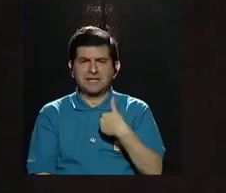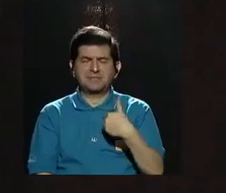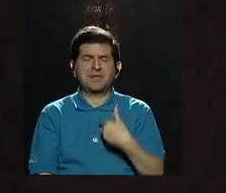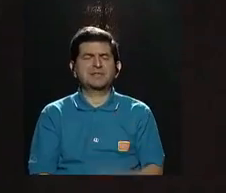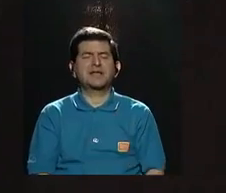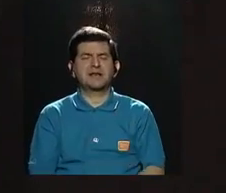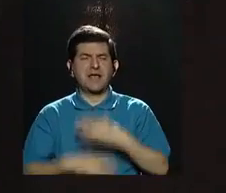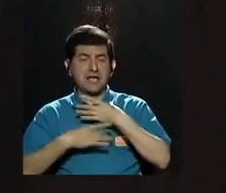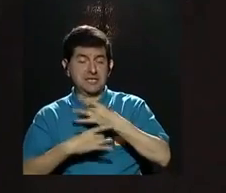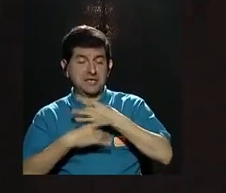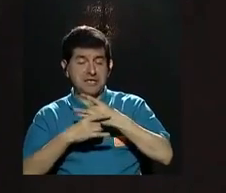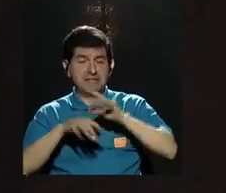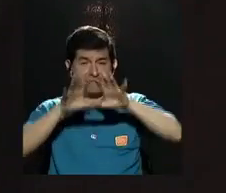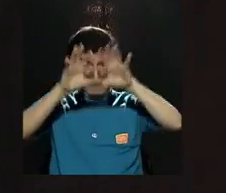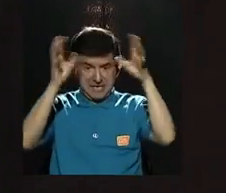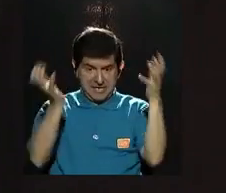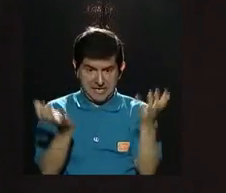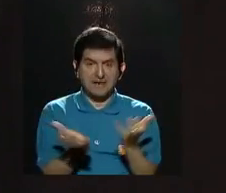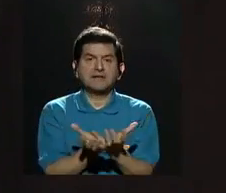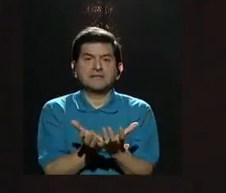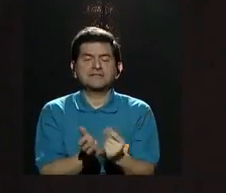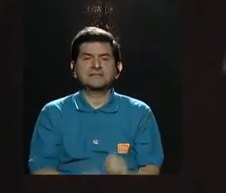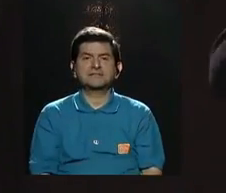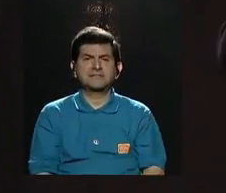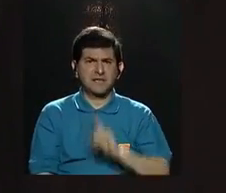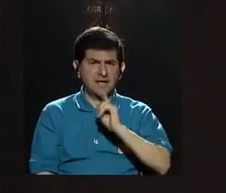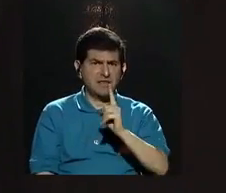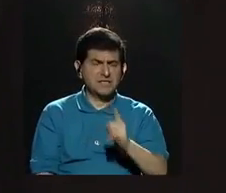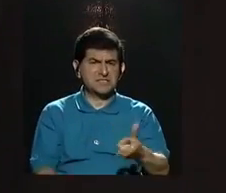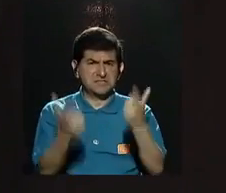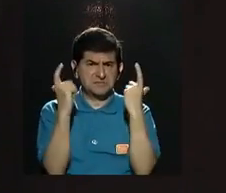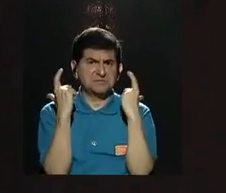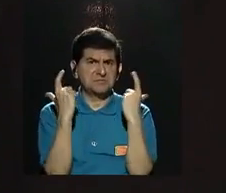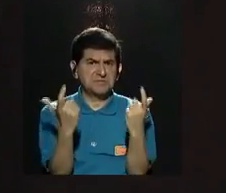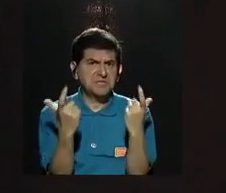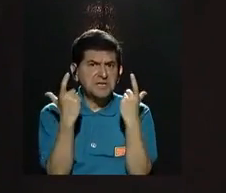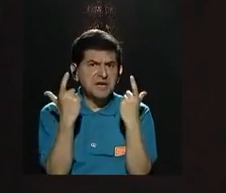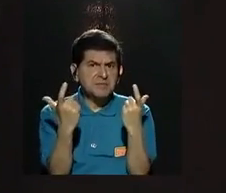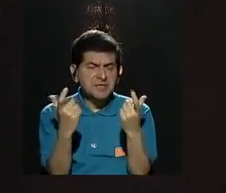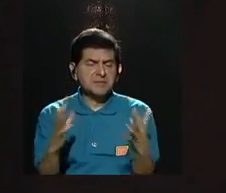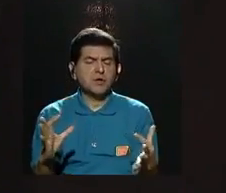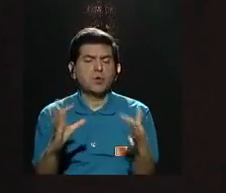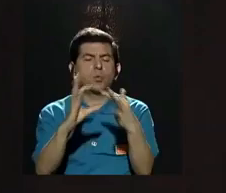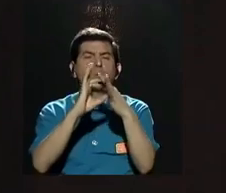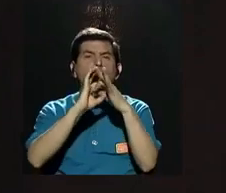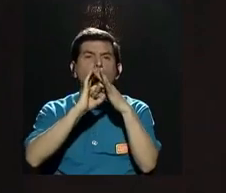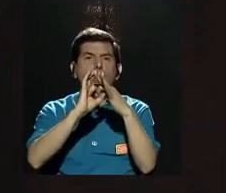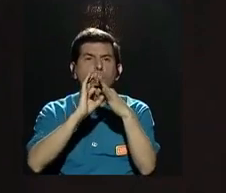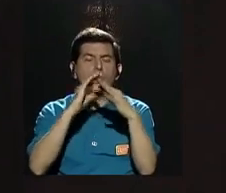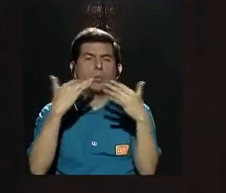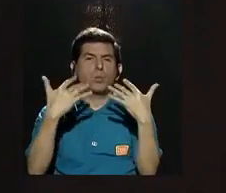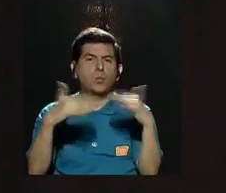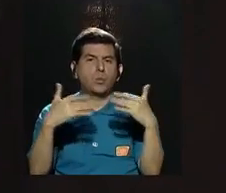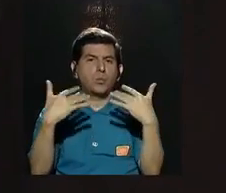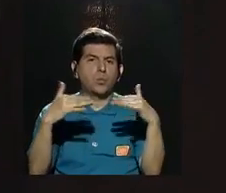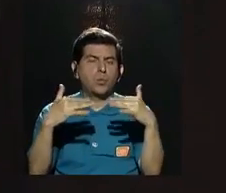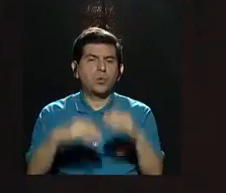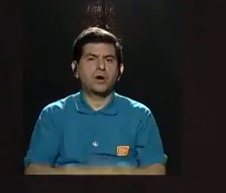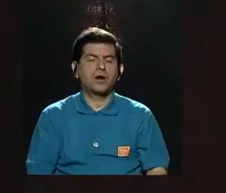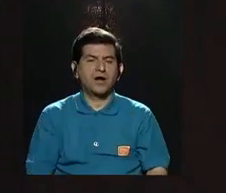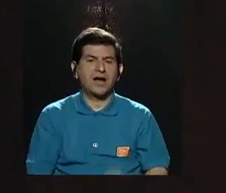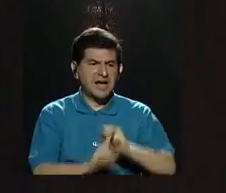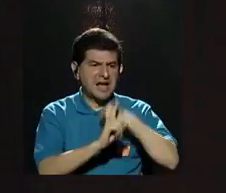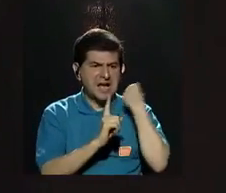should point out that capitalism is very much linked to the global conditions produced